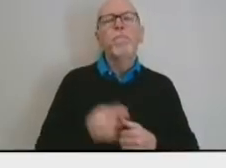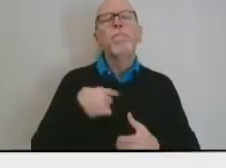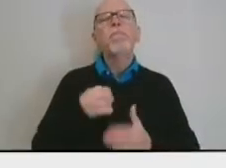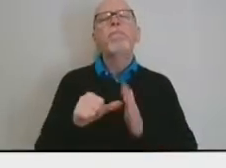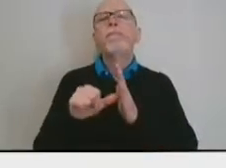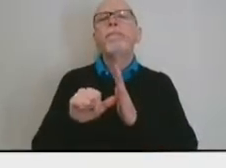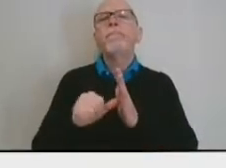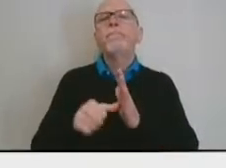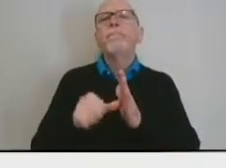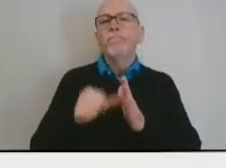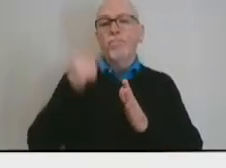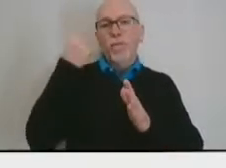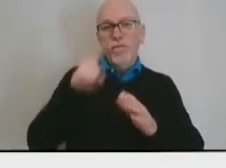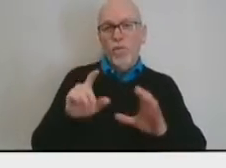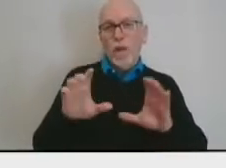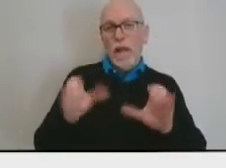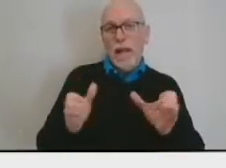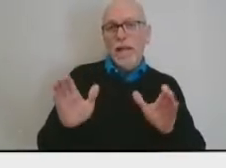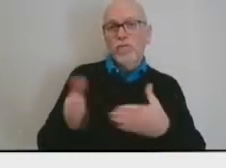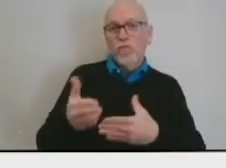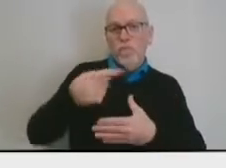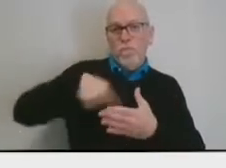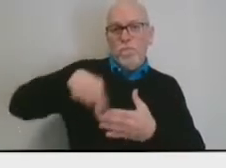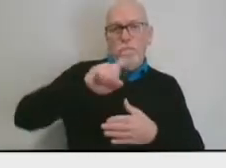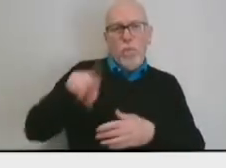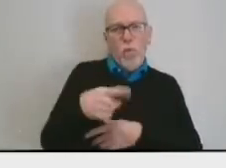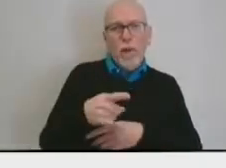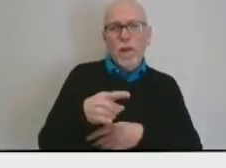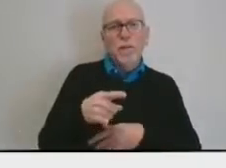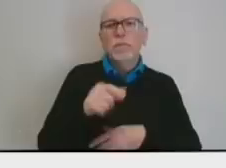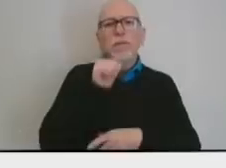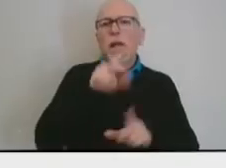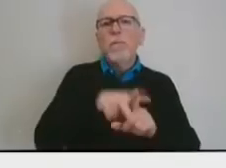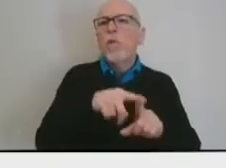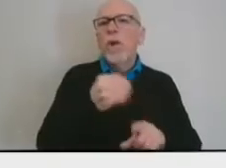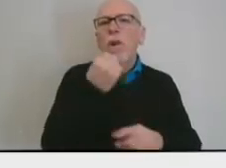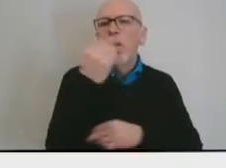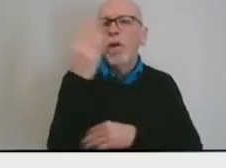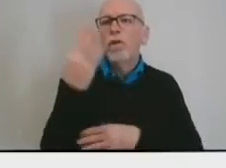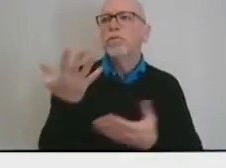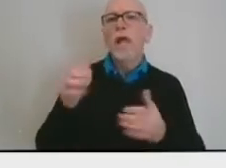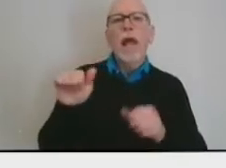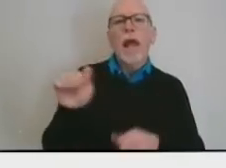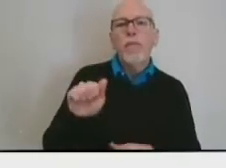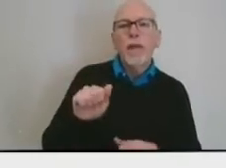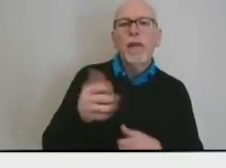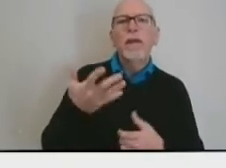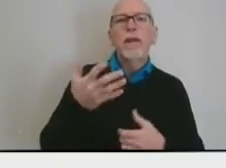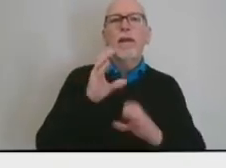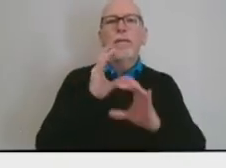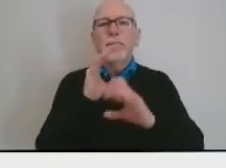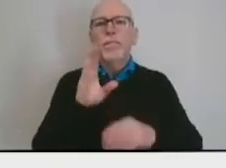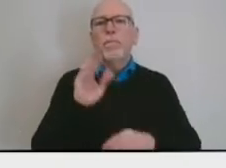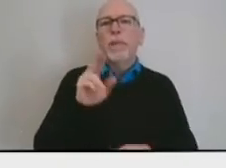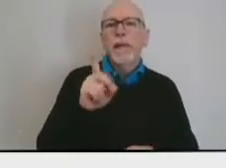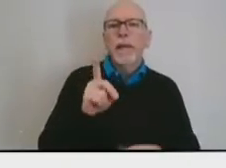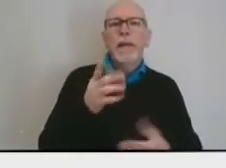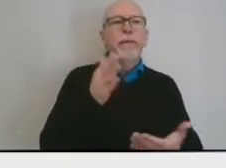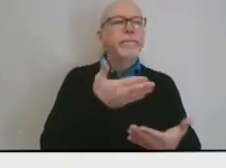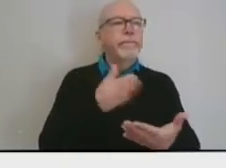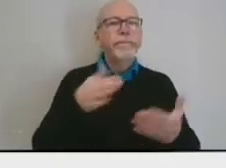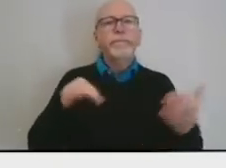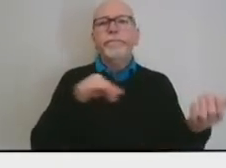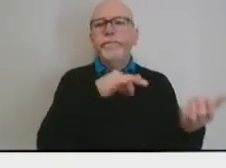that this is for the classroom setting only. It does not apply to lunch, athletics, band, orchestra, choir, or any other school setting